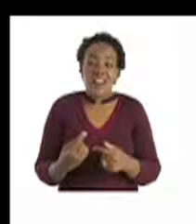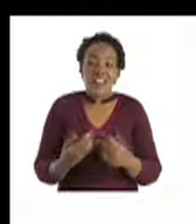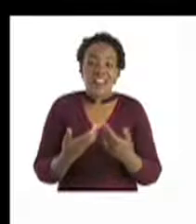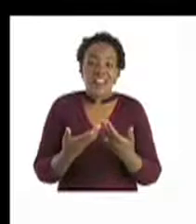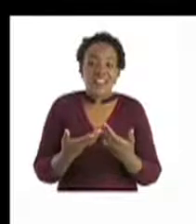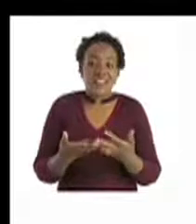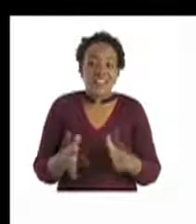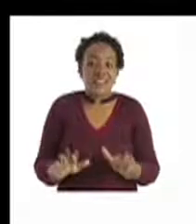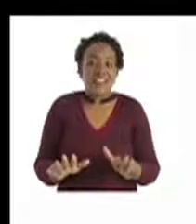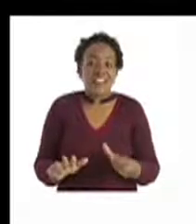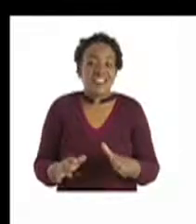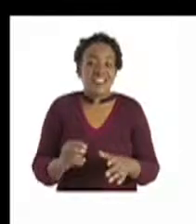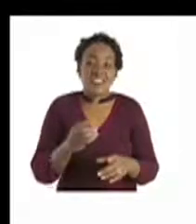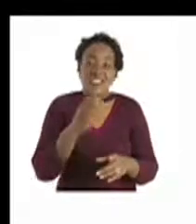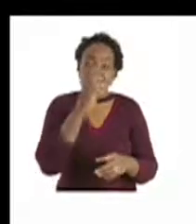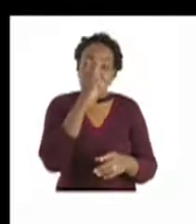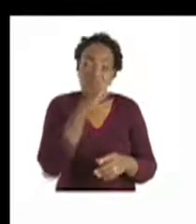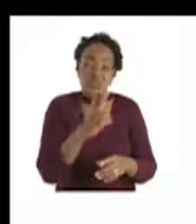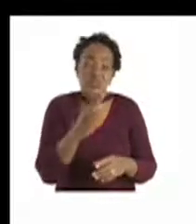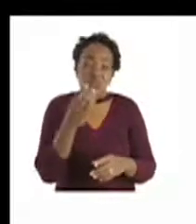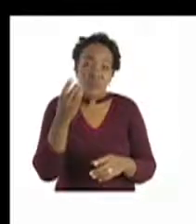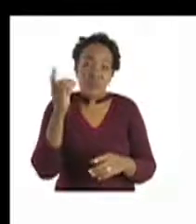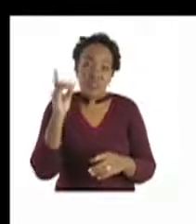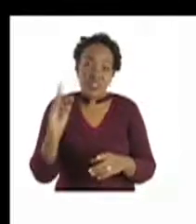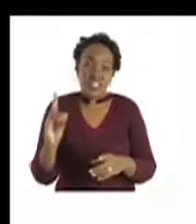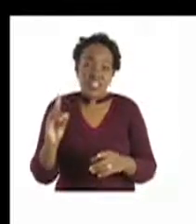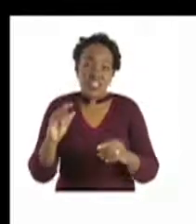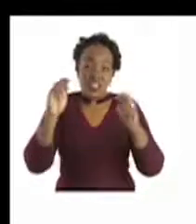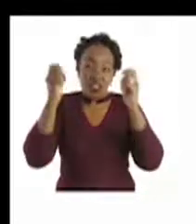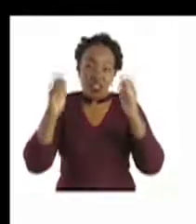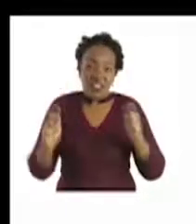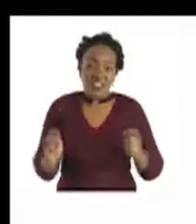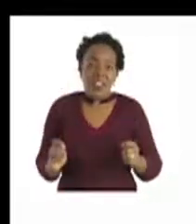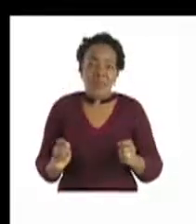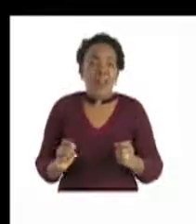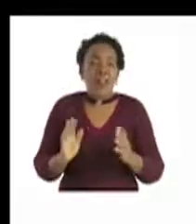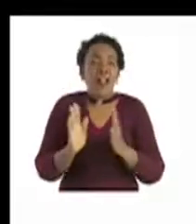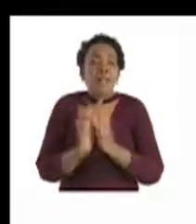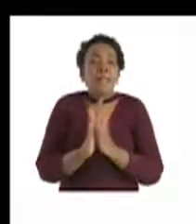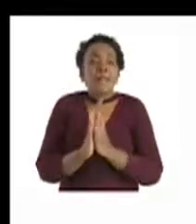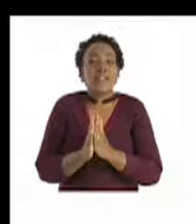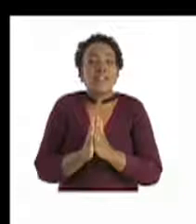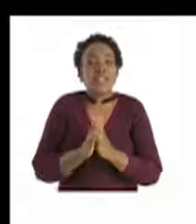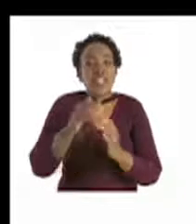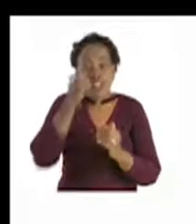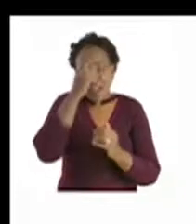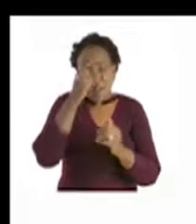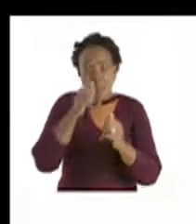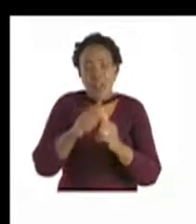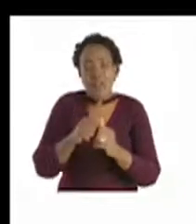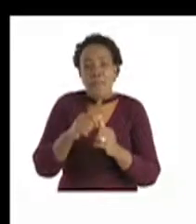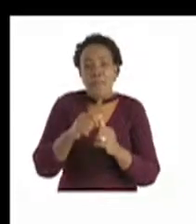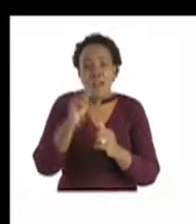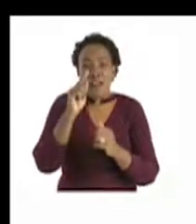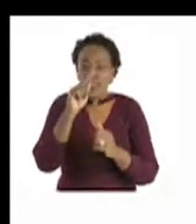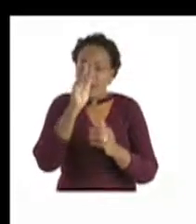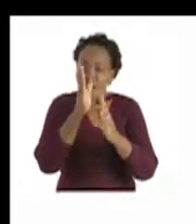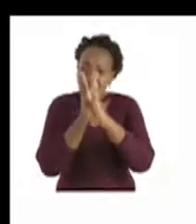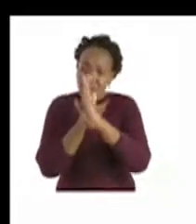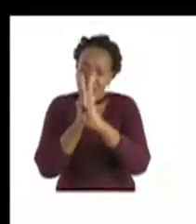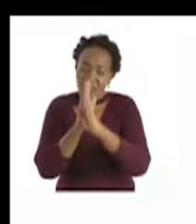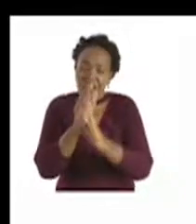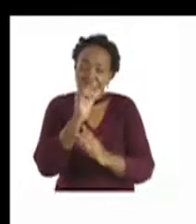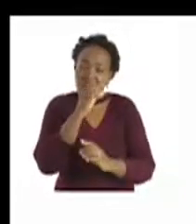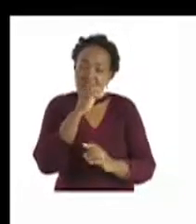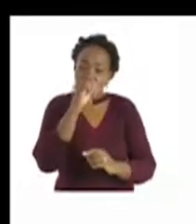about 2D shapes. You must also know the correct spellings of these shapes, and